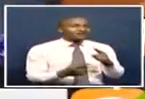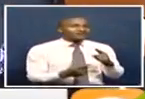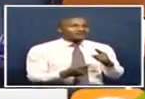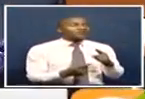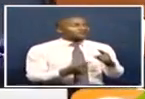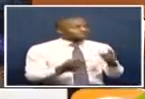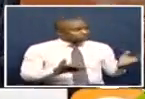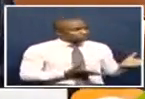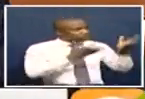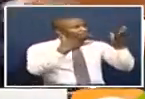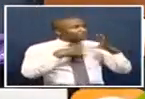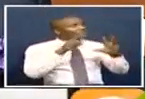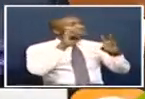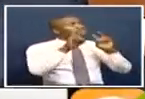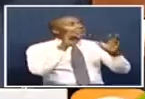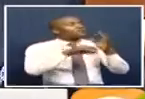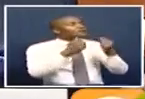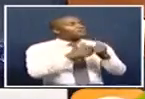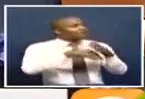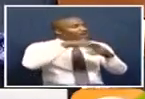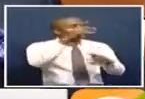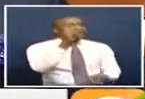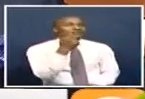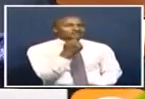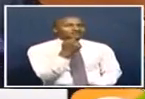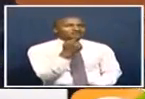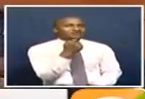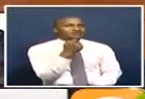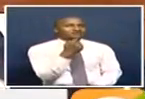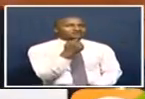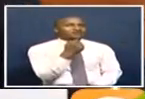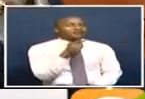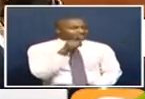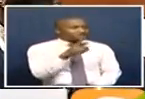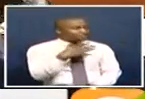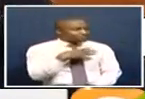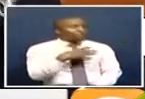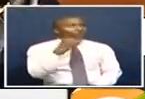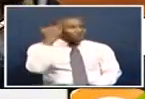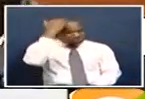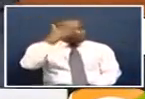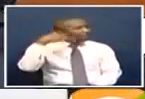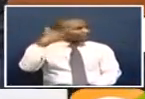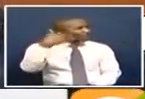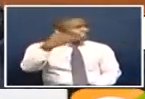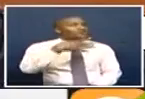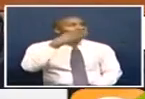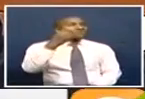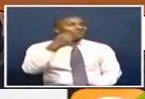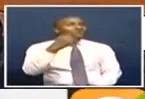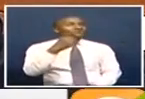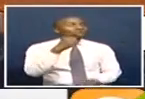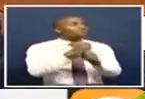expose people to see what is happening outside Kenya. We need, you know, these people go to Dubai always. And when they go to Dubai, they go there